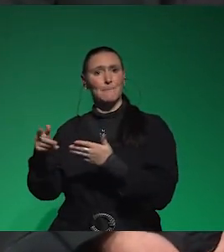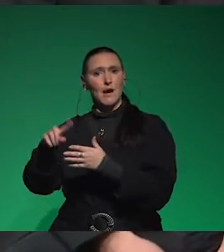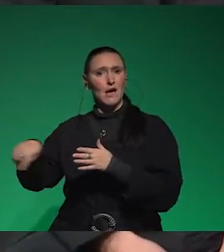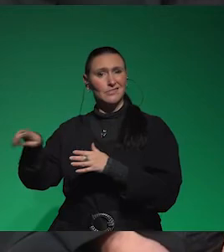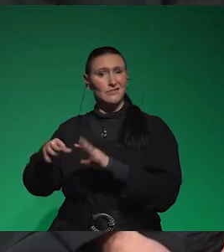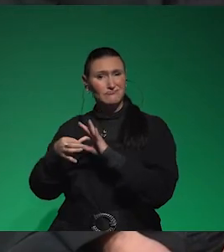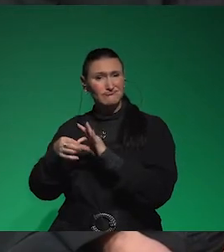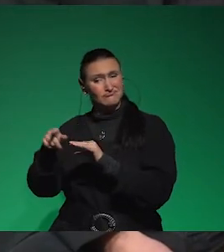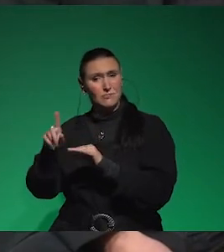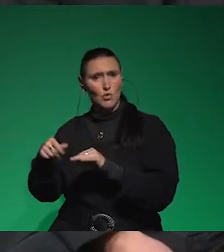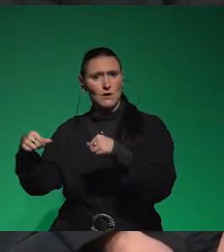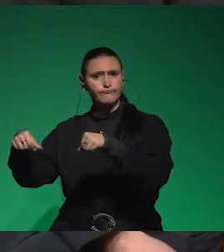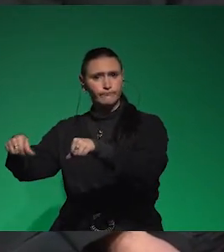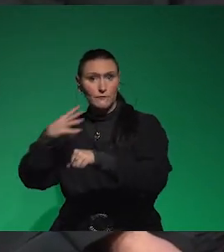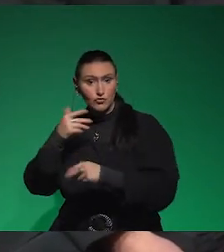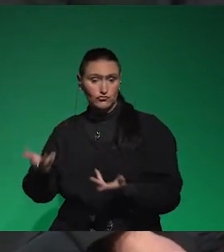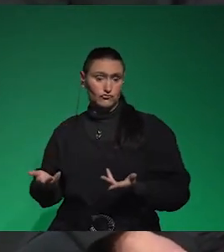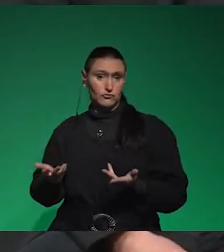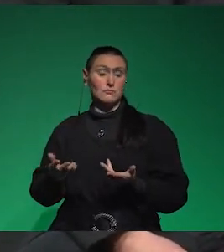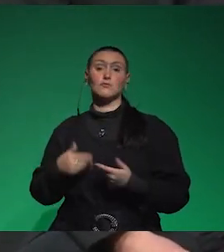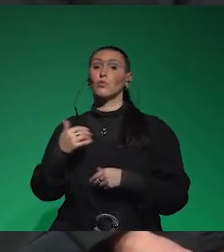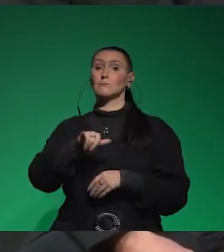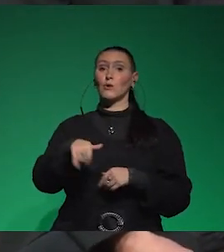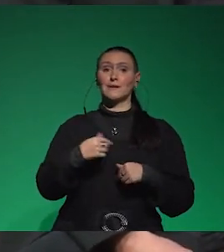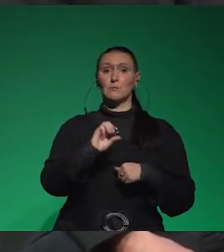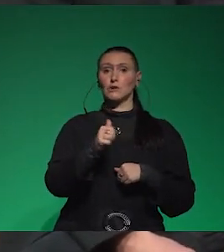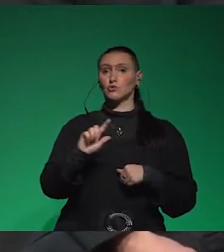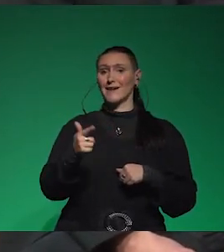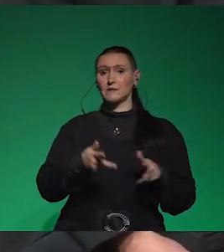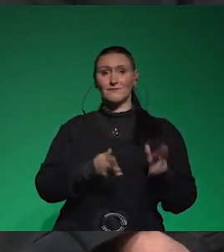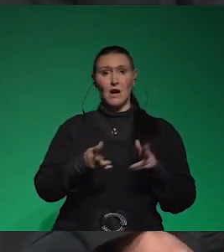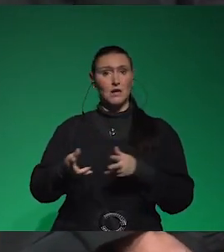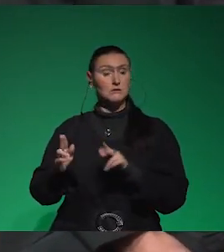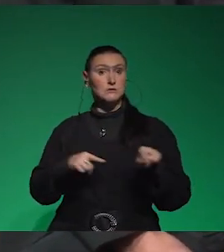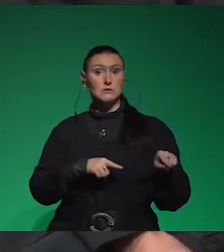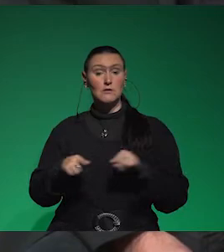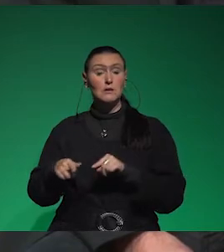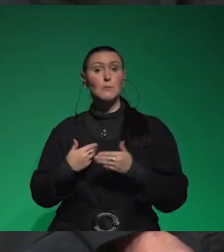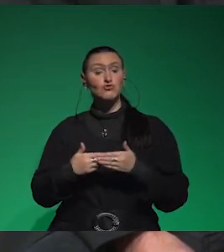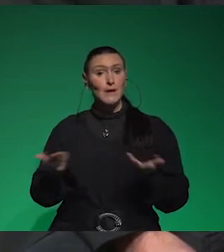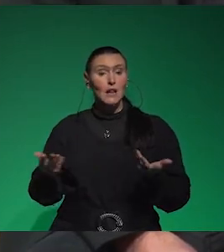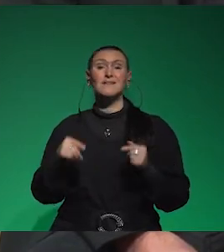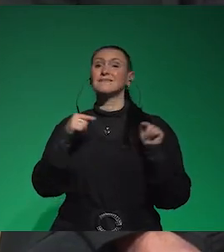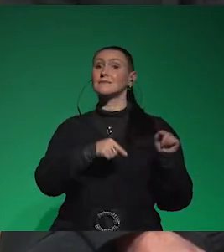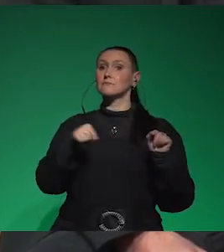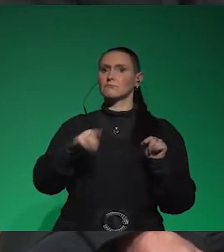say, focused on the large-scale companies, but rather on the smallholder farmers.